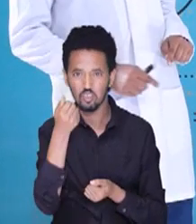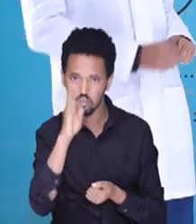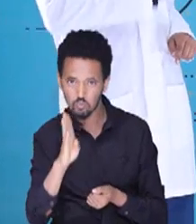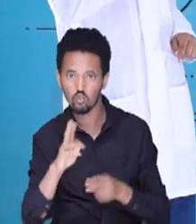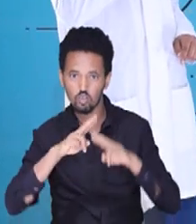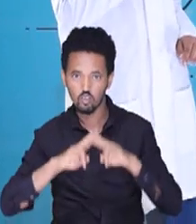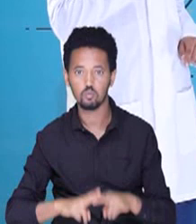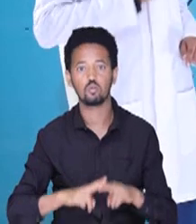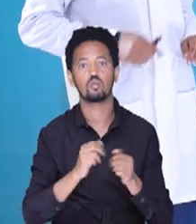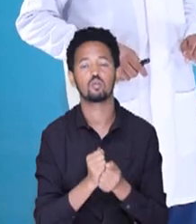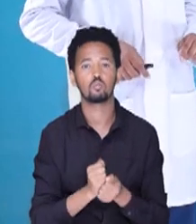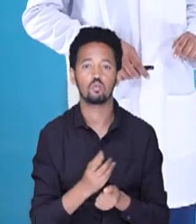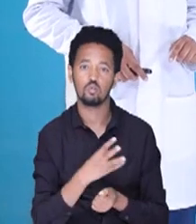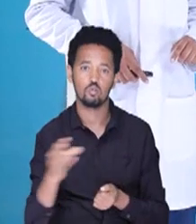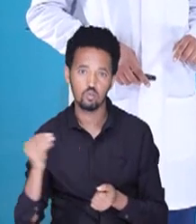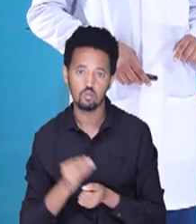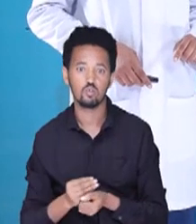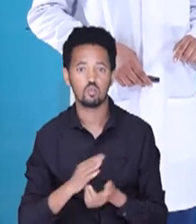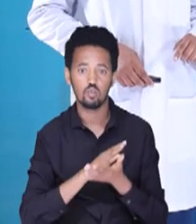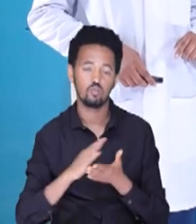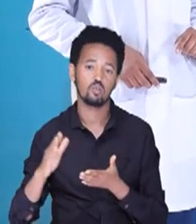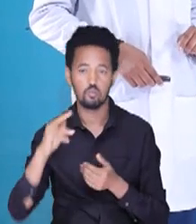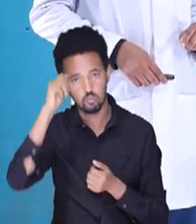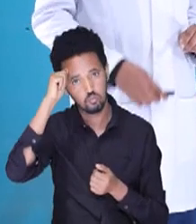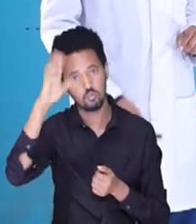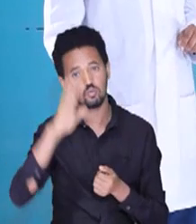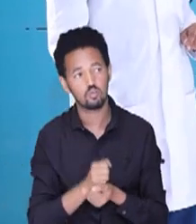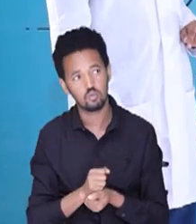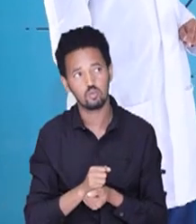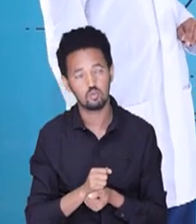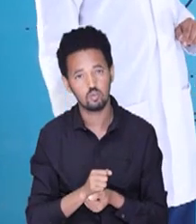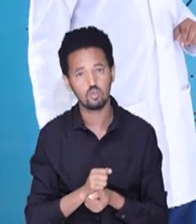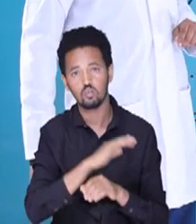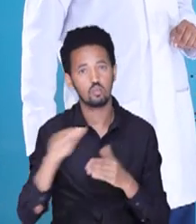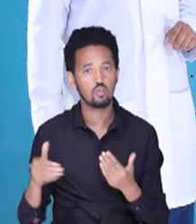valued small independent peasant and craftsmen.